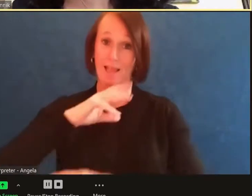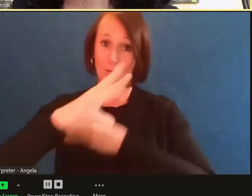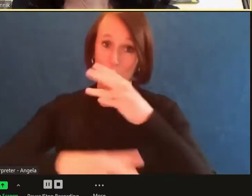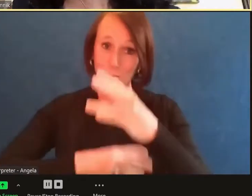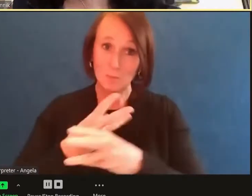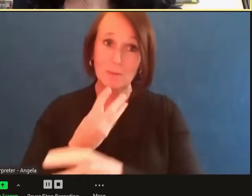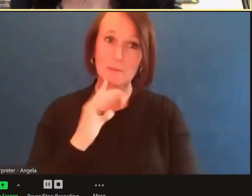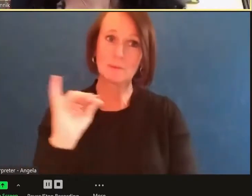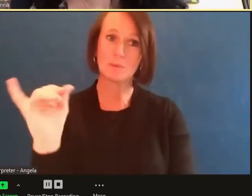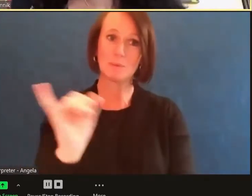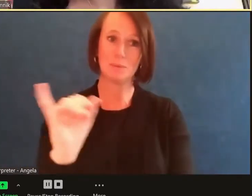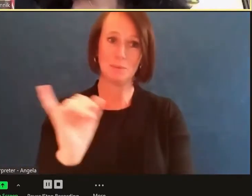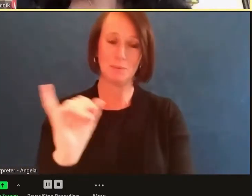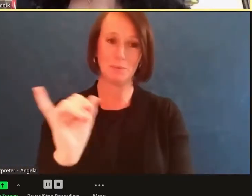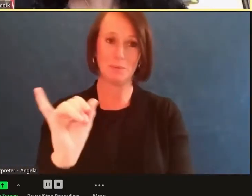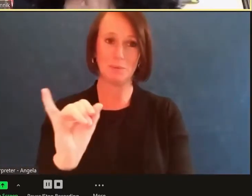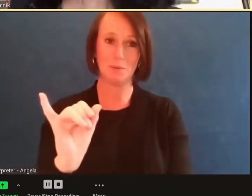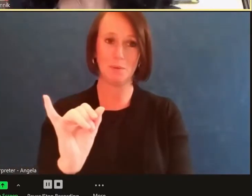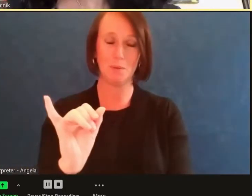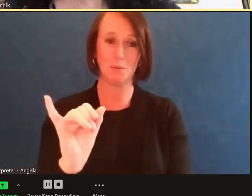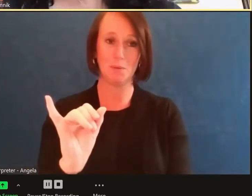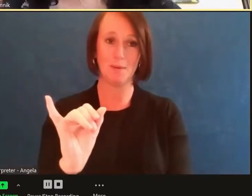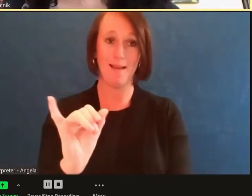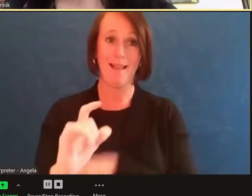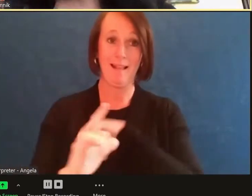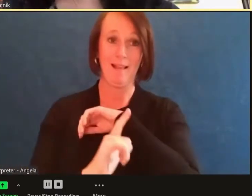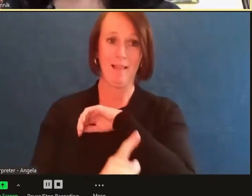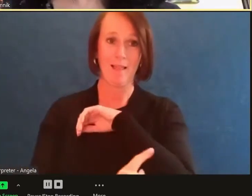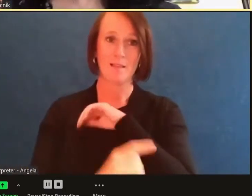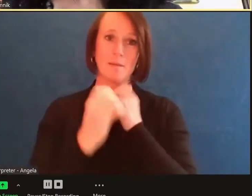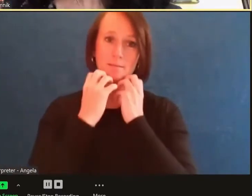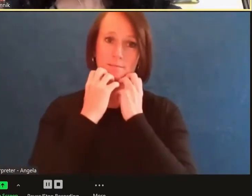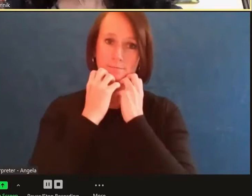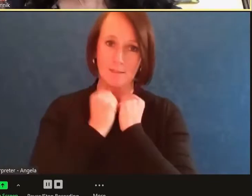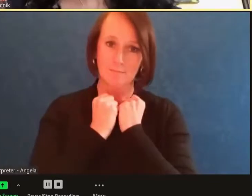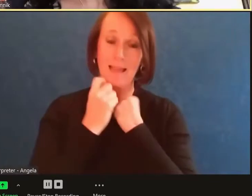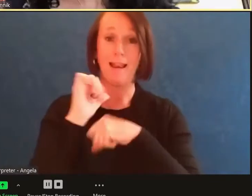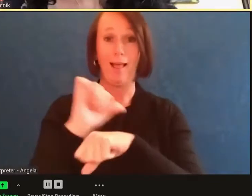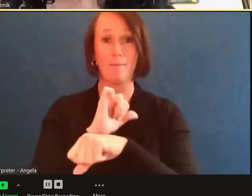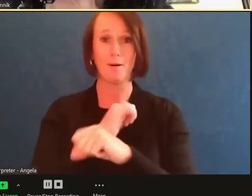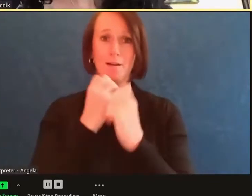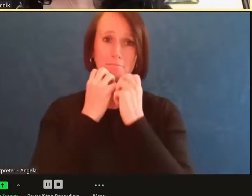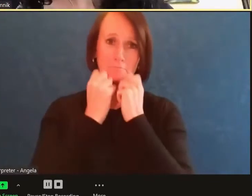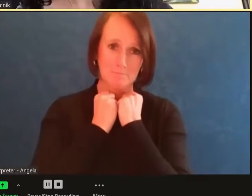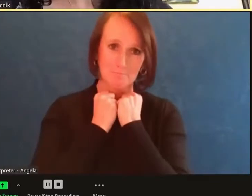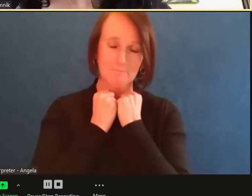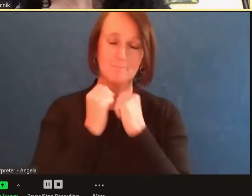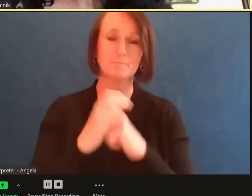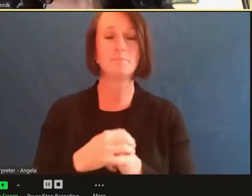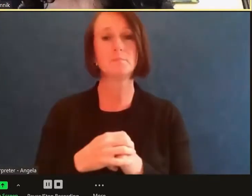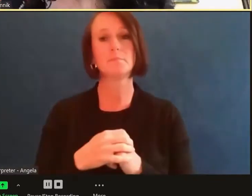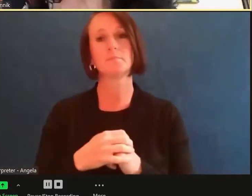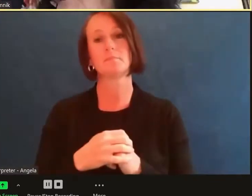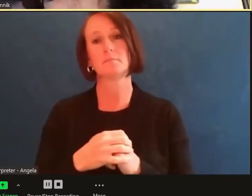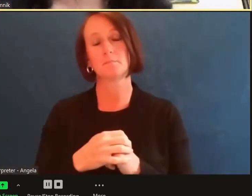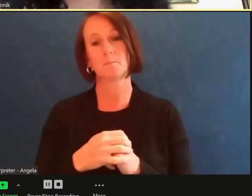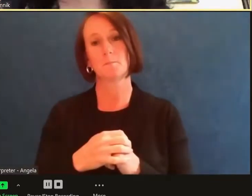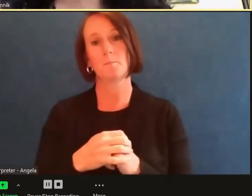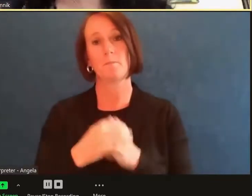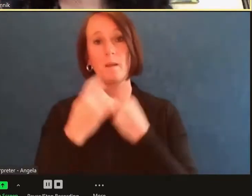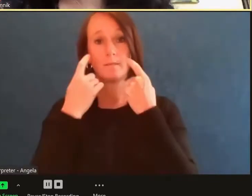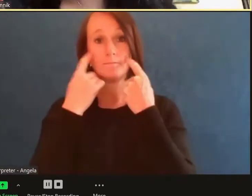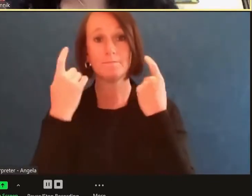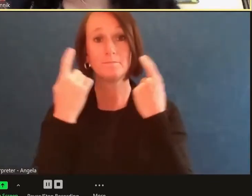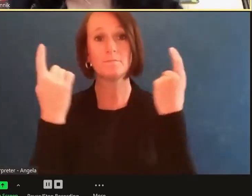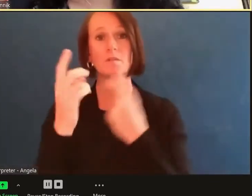you are well loved in Lethbridge and Alberta. You are well known to the Rocky Mountain